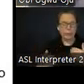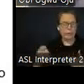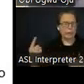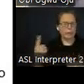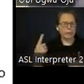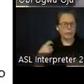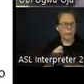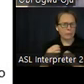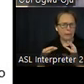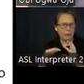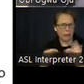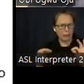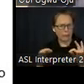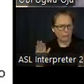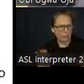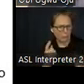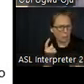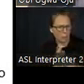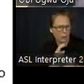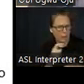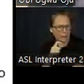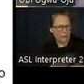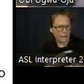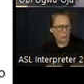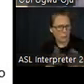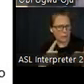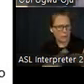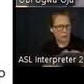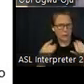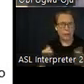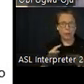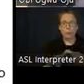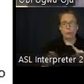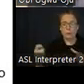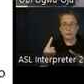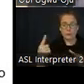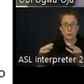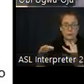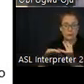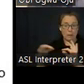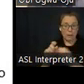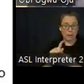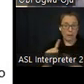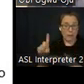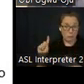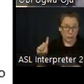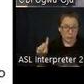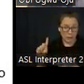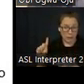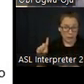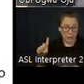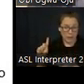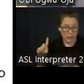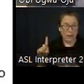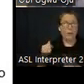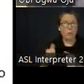is the right place to insert it, at the last week, somebody, a member